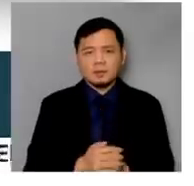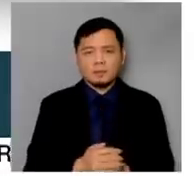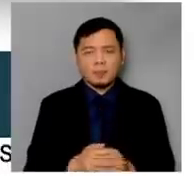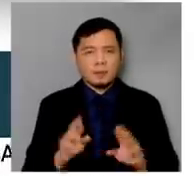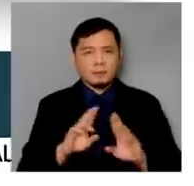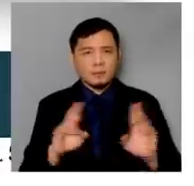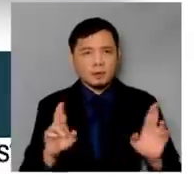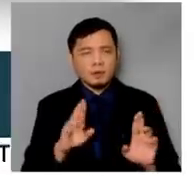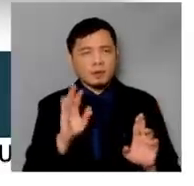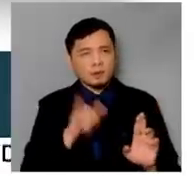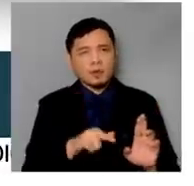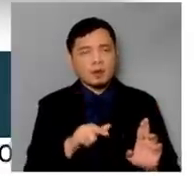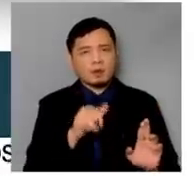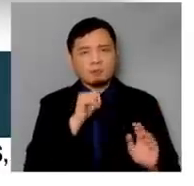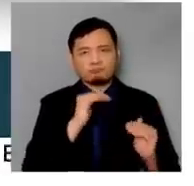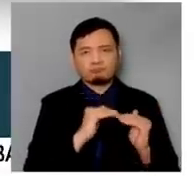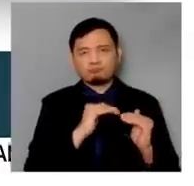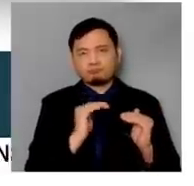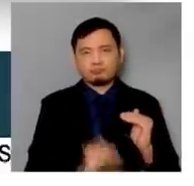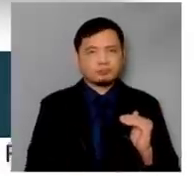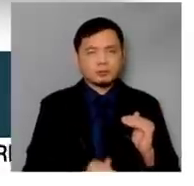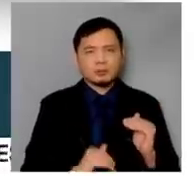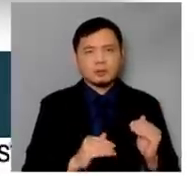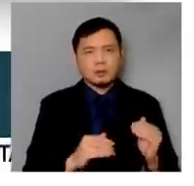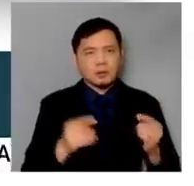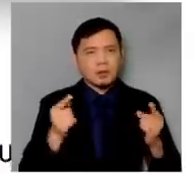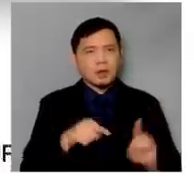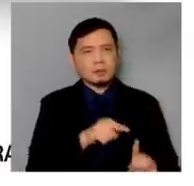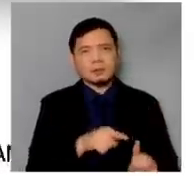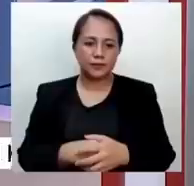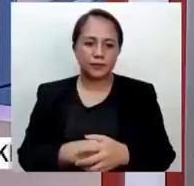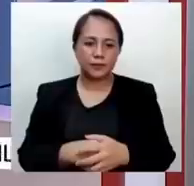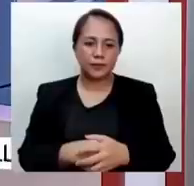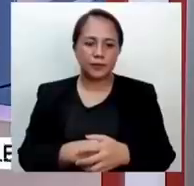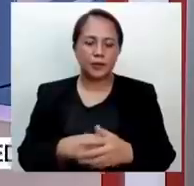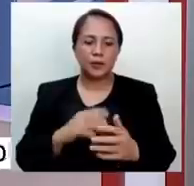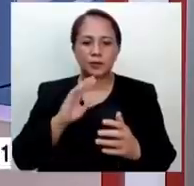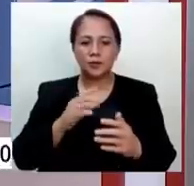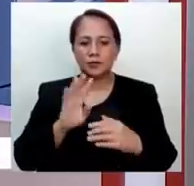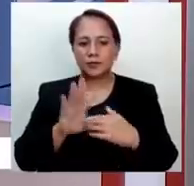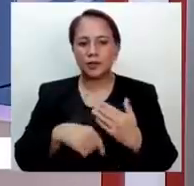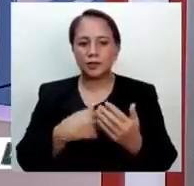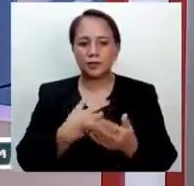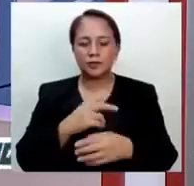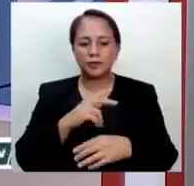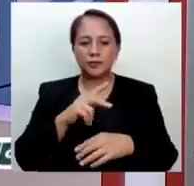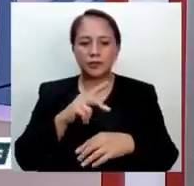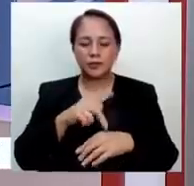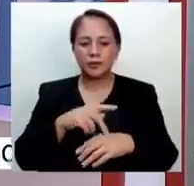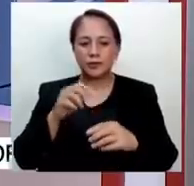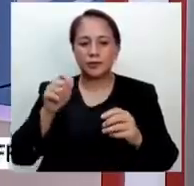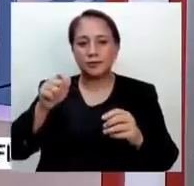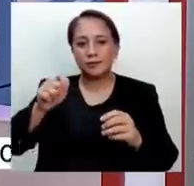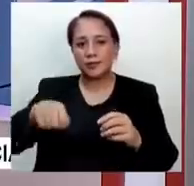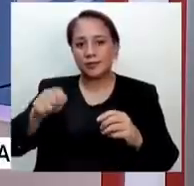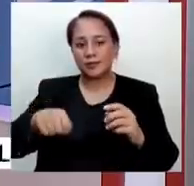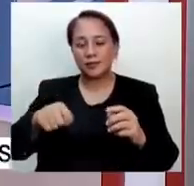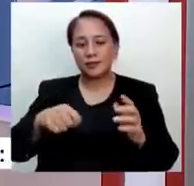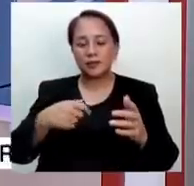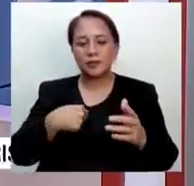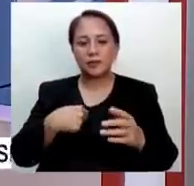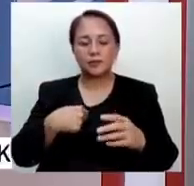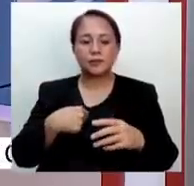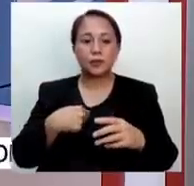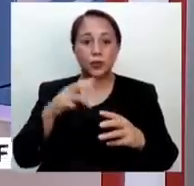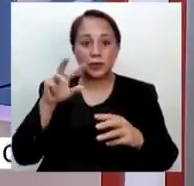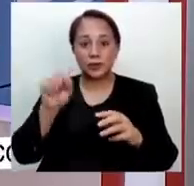brazen injustice against a senator should be held accountable. The Philippine Justice Department star witness in the pending drug cases